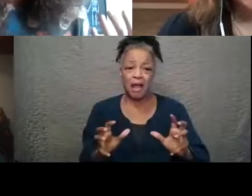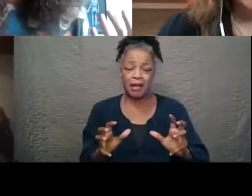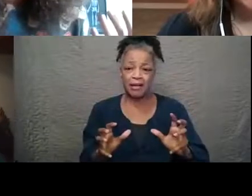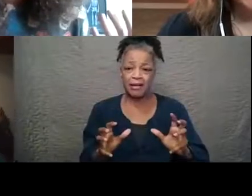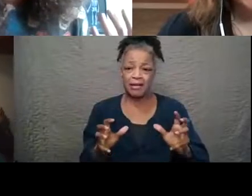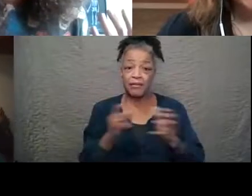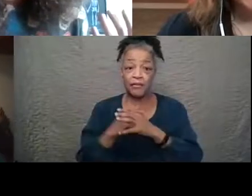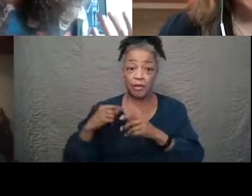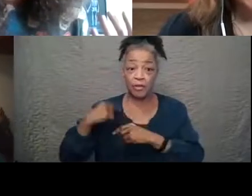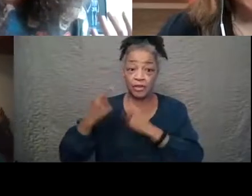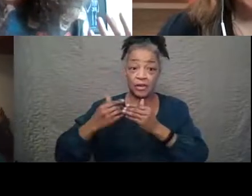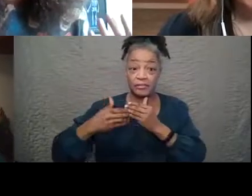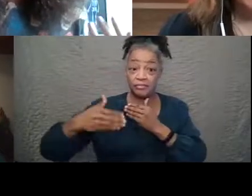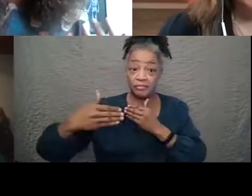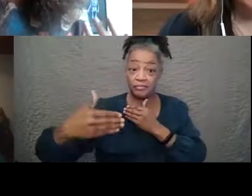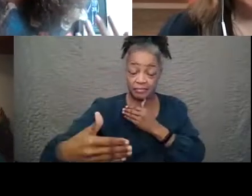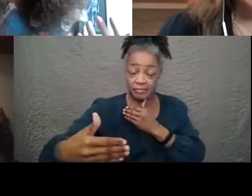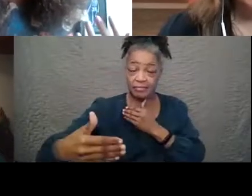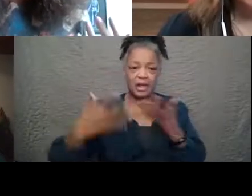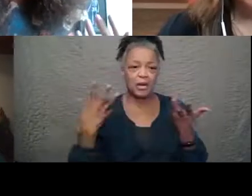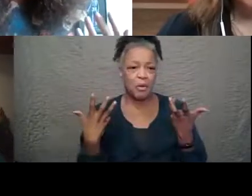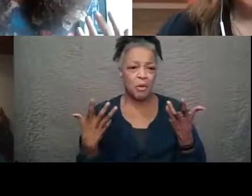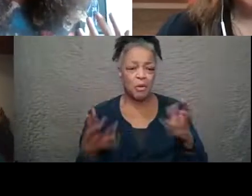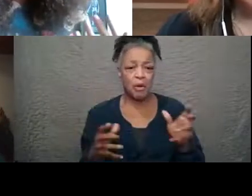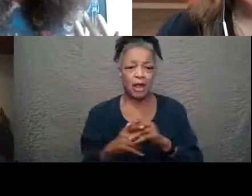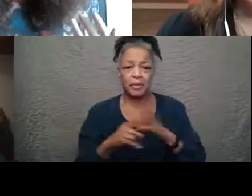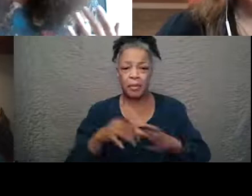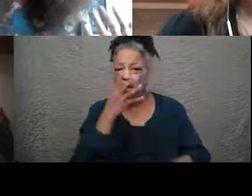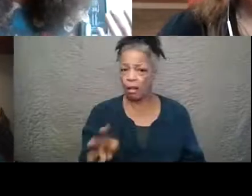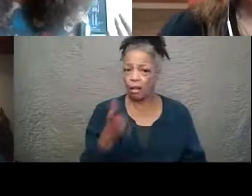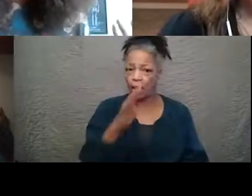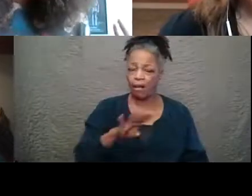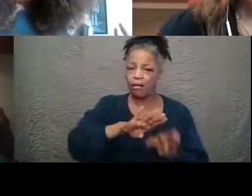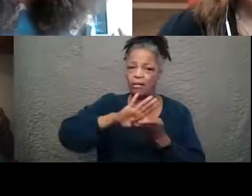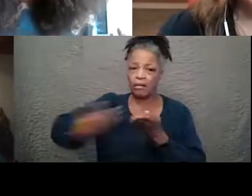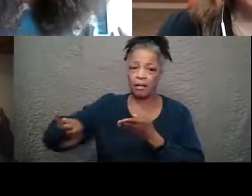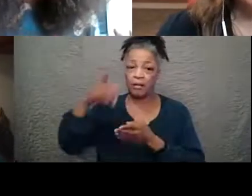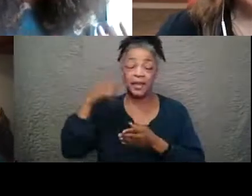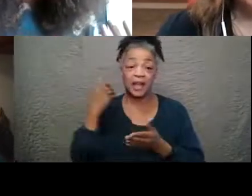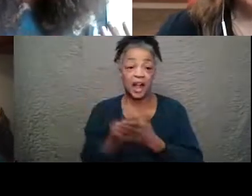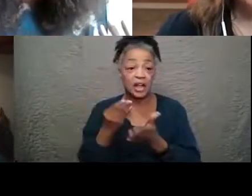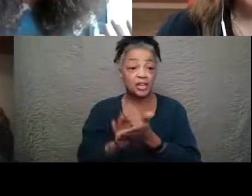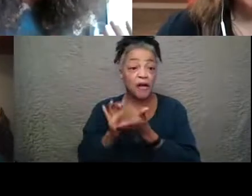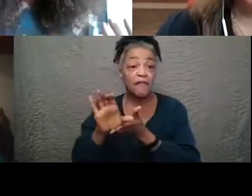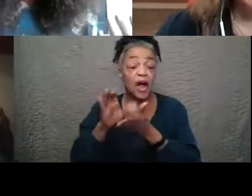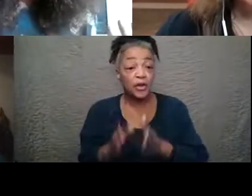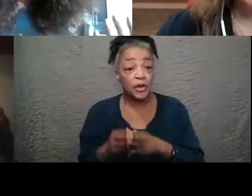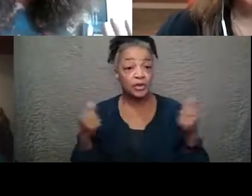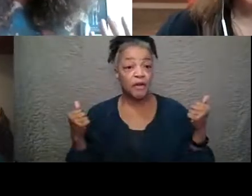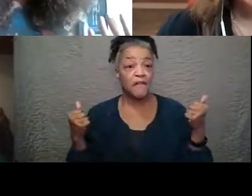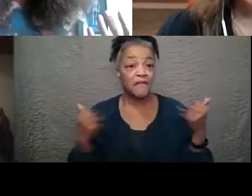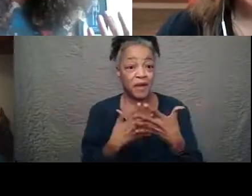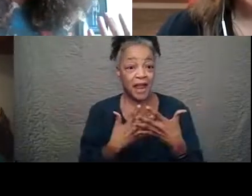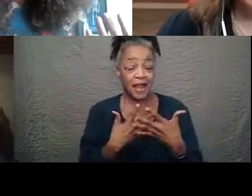for the generations that follow me, to fall by the wayside because some funder is afraid of the fact